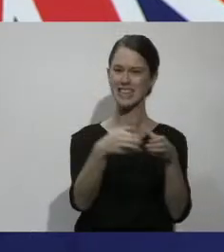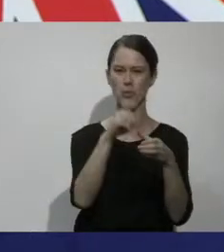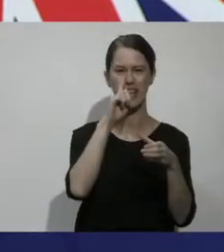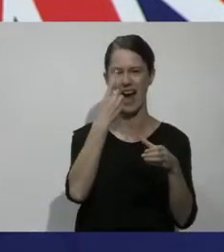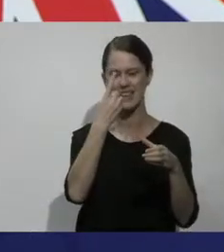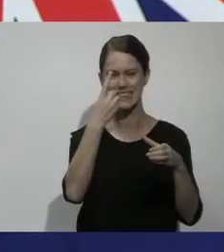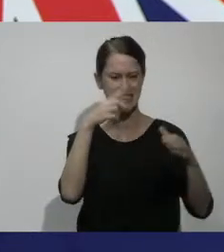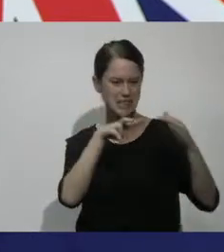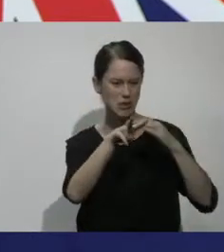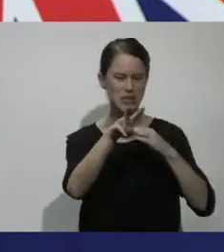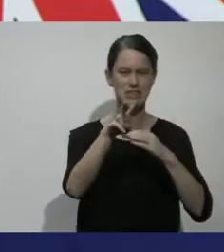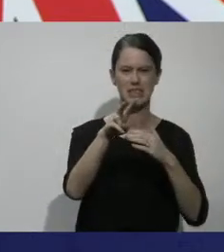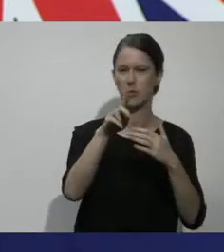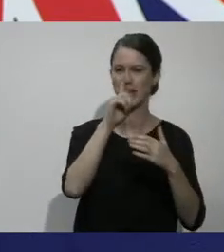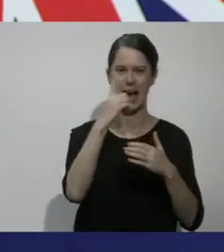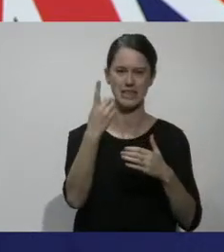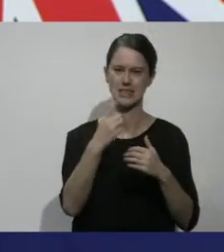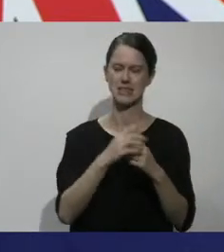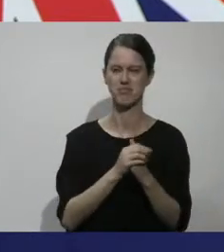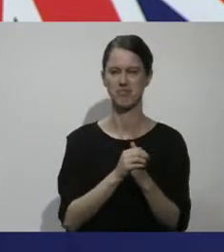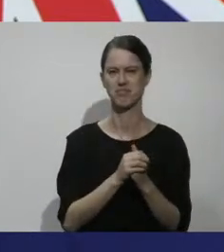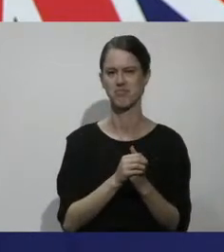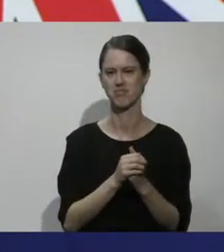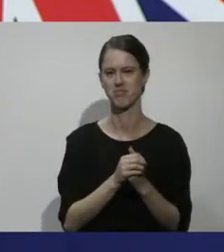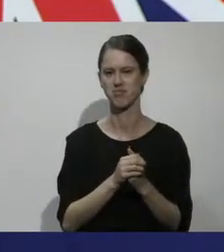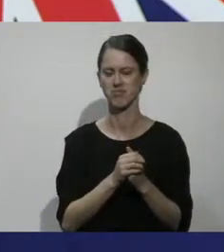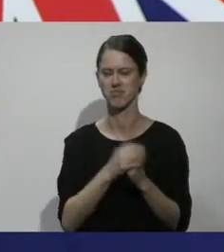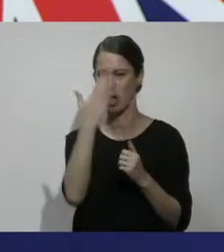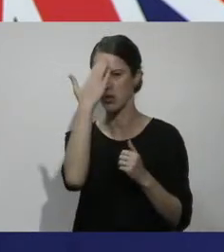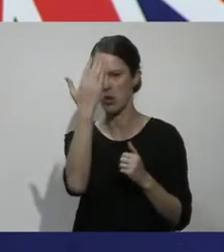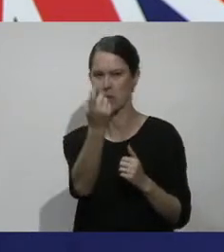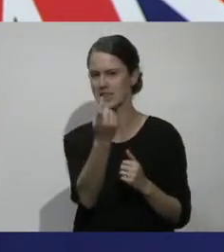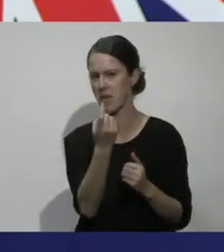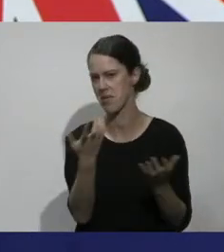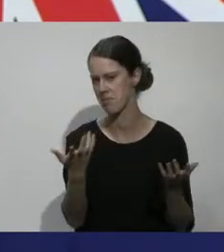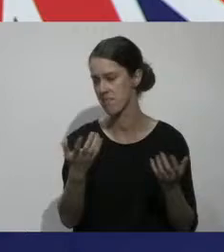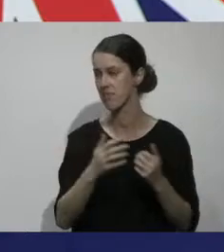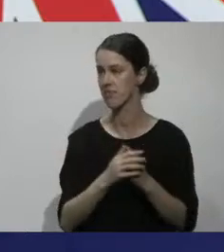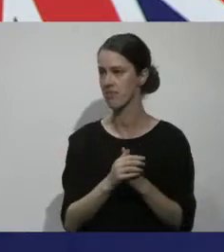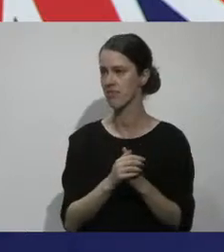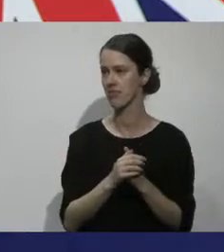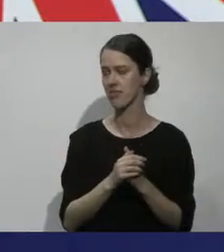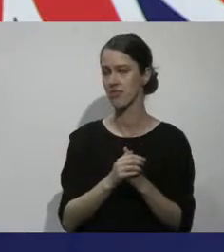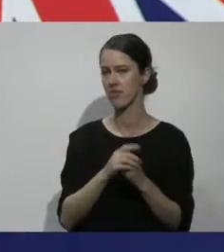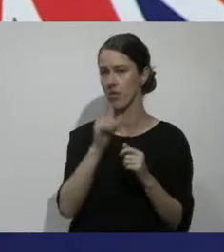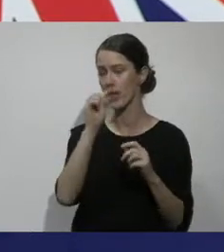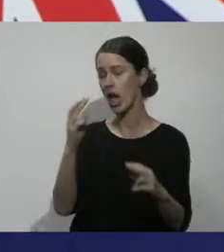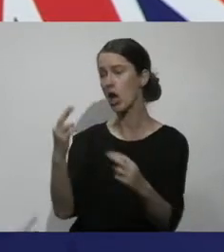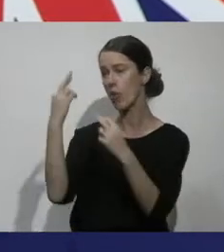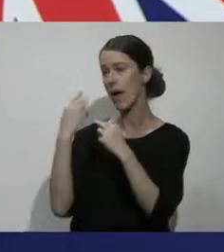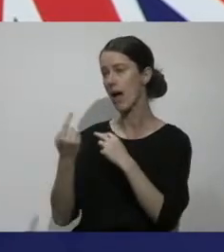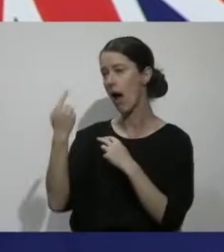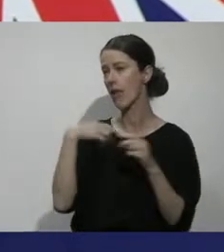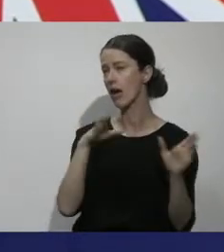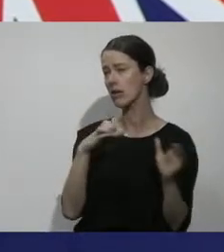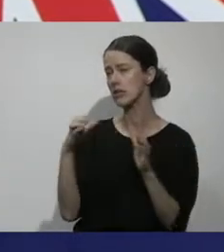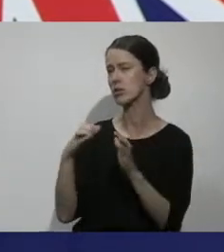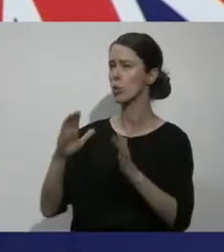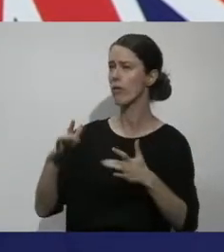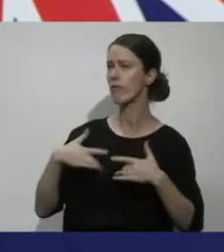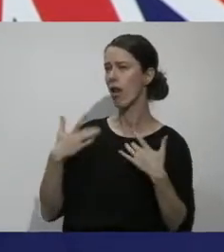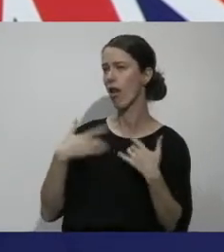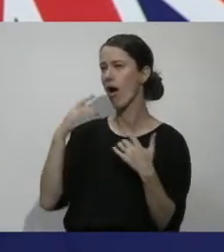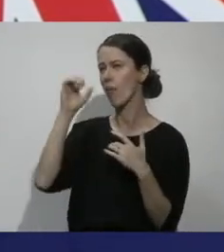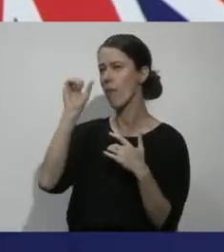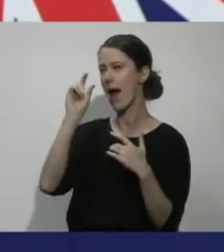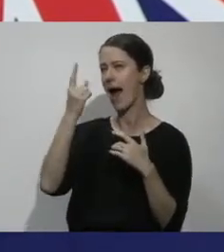that modelling is unlikely to be able to predict what we would see here. We can rely, however, on past clusters just to get a sense of how they